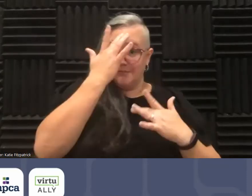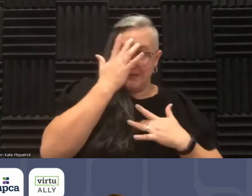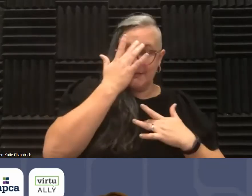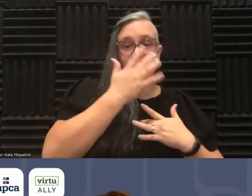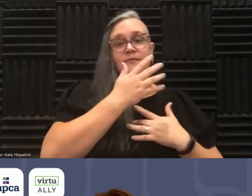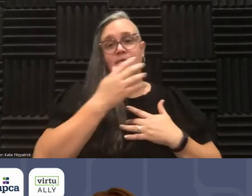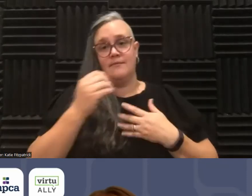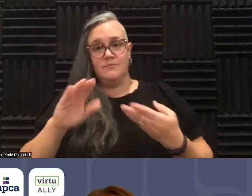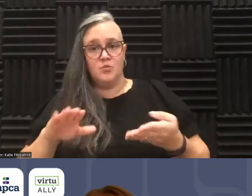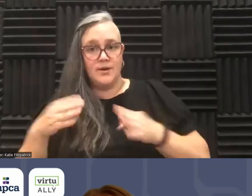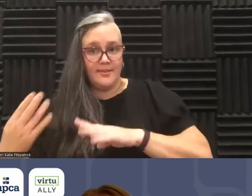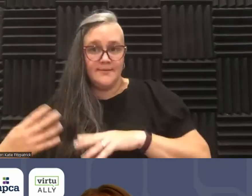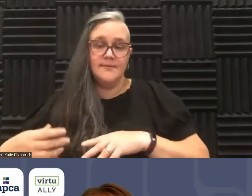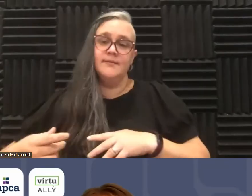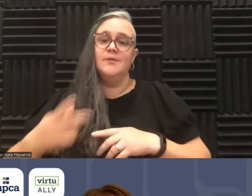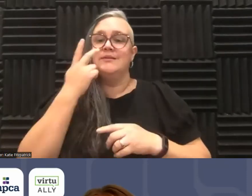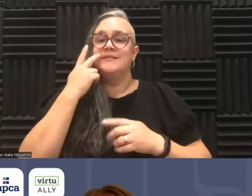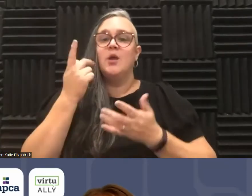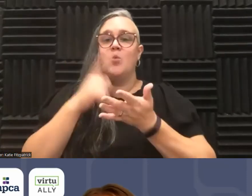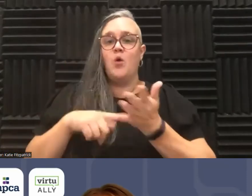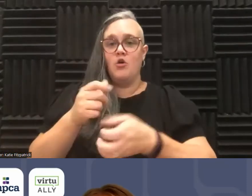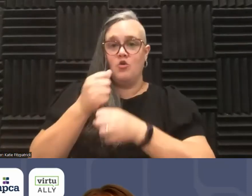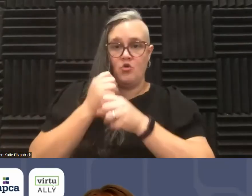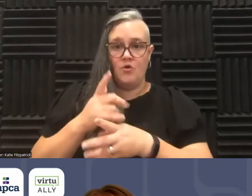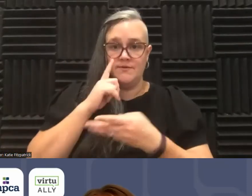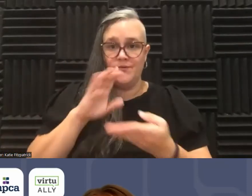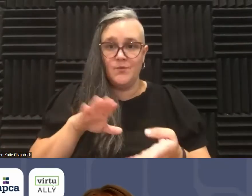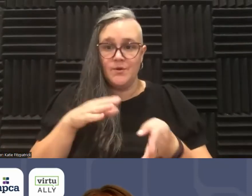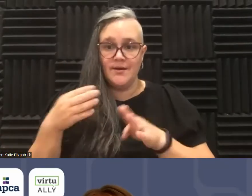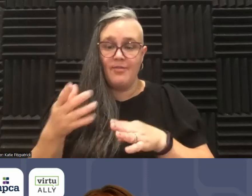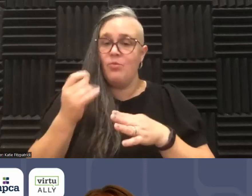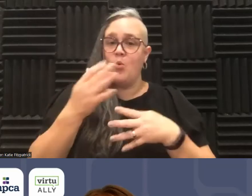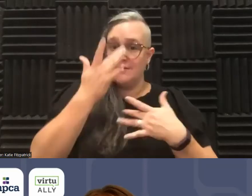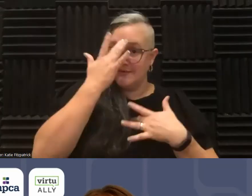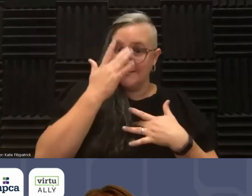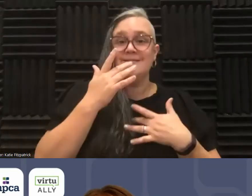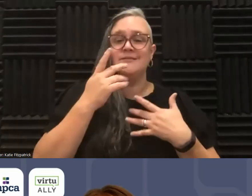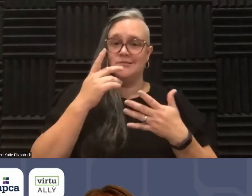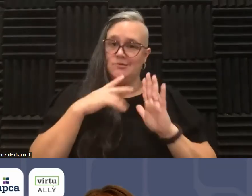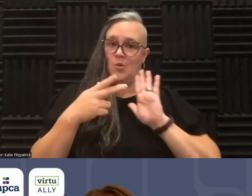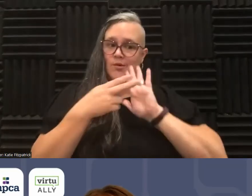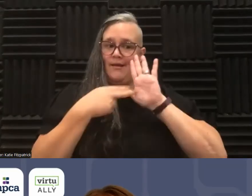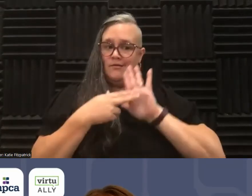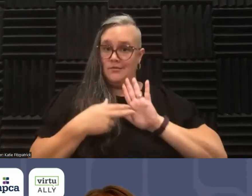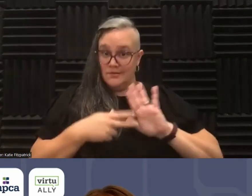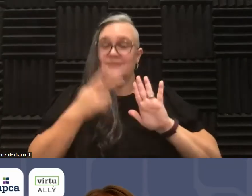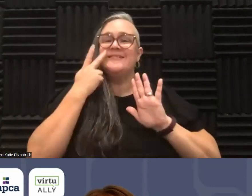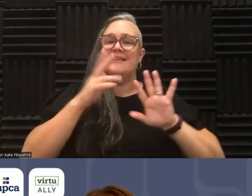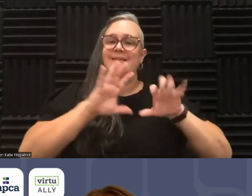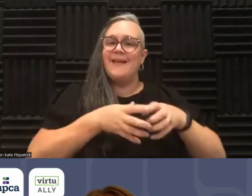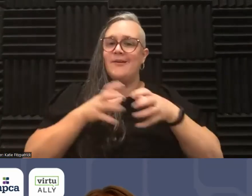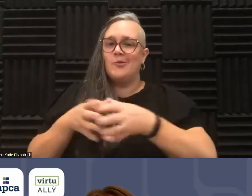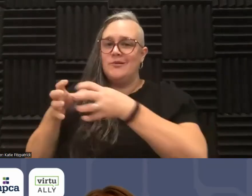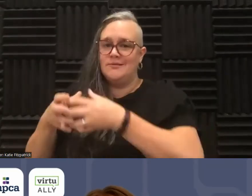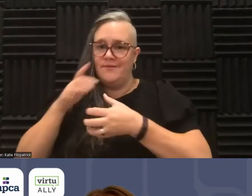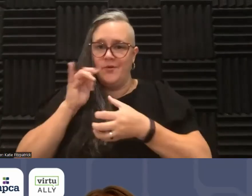looking at what has been listed as the cause and categorizing it as such. So there is that data. When